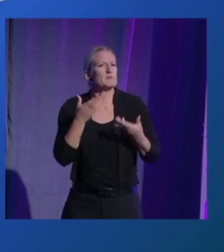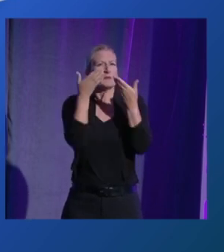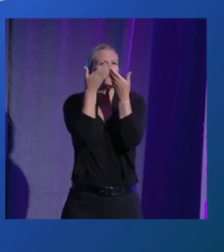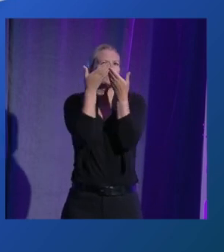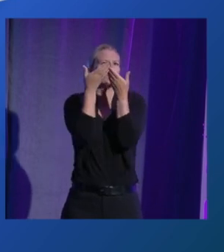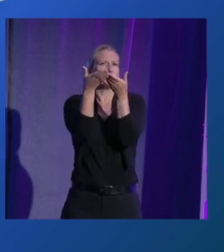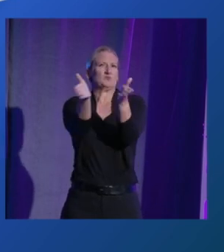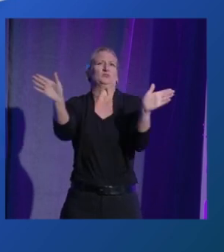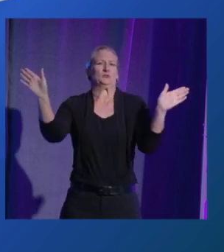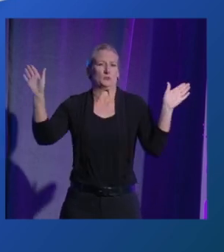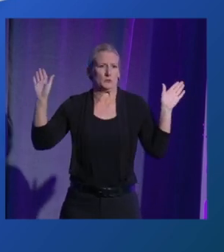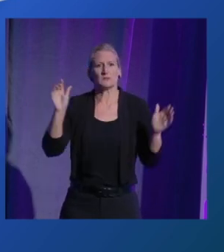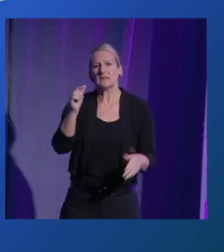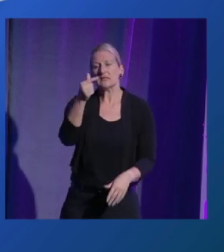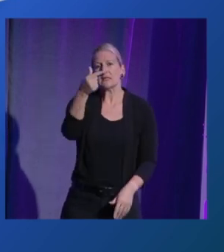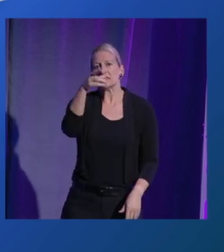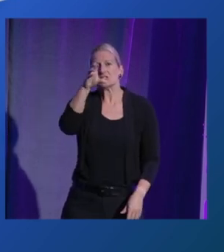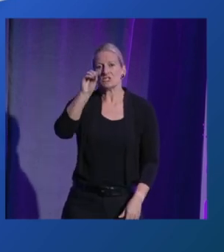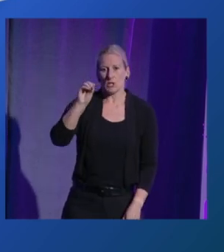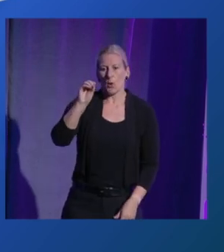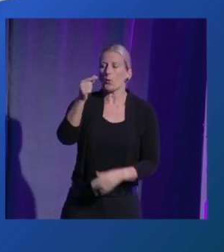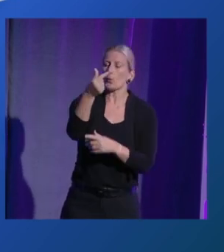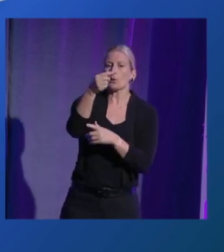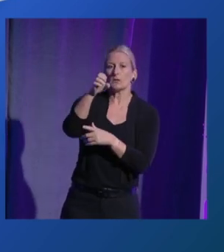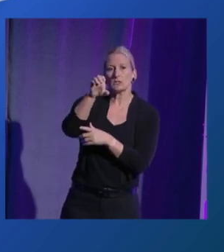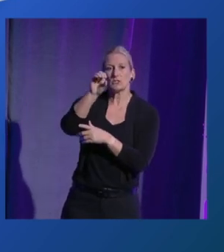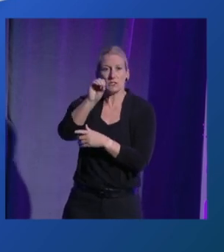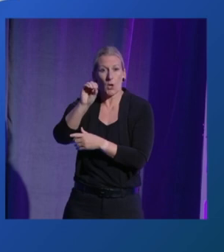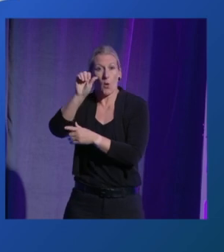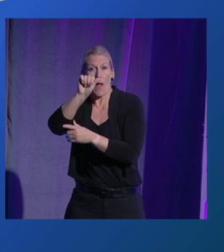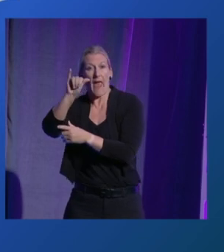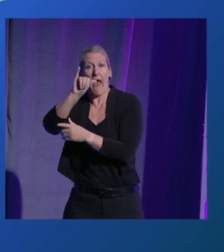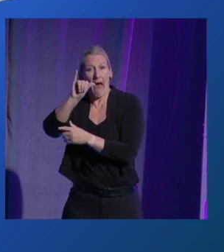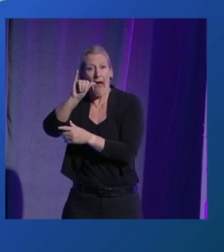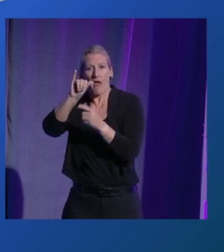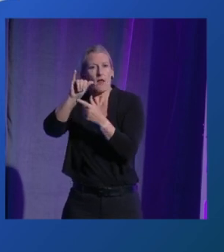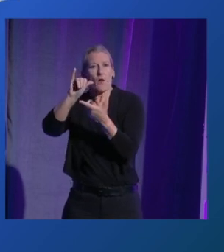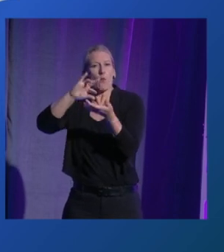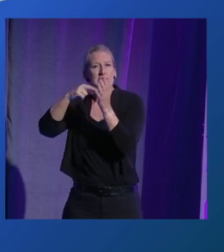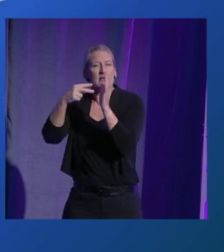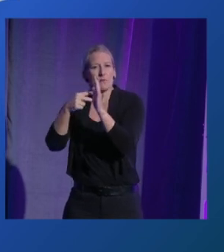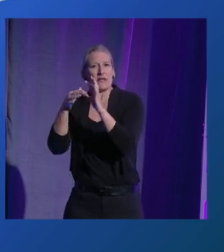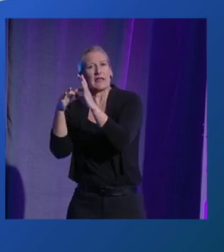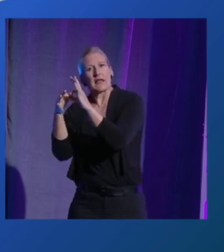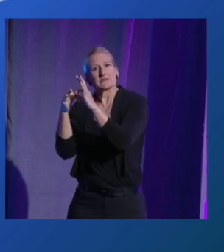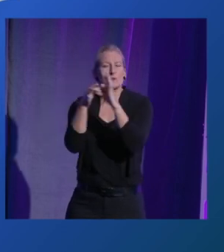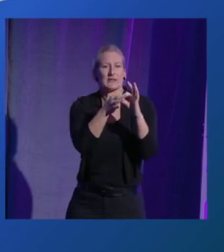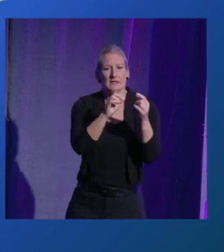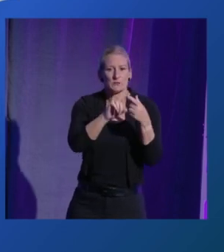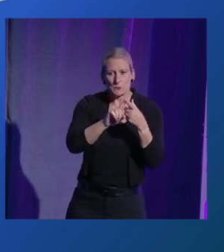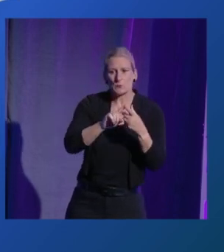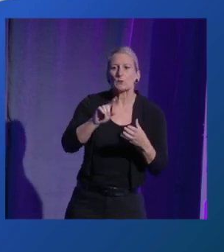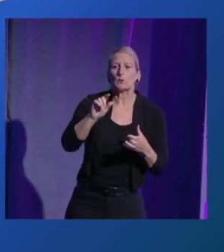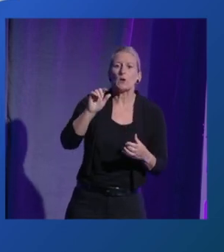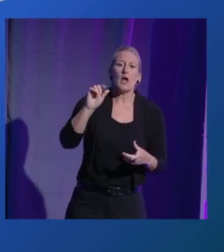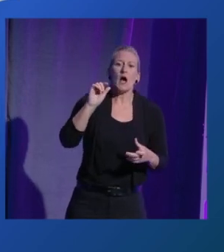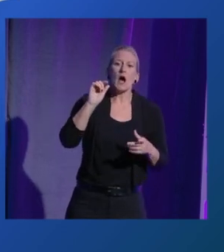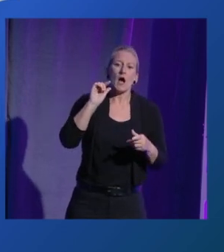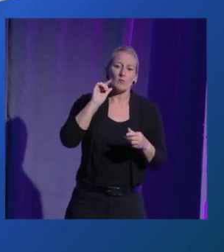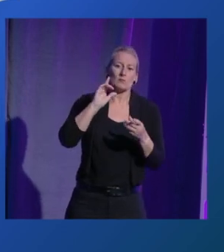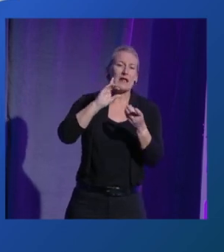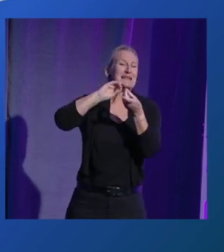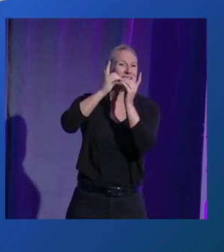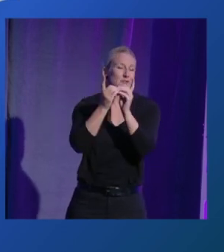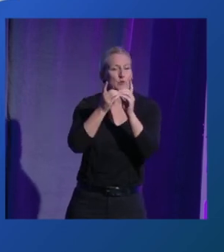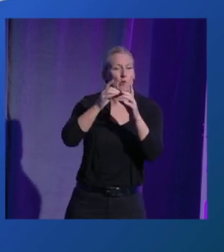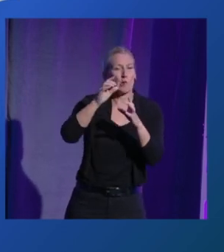sense what is goai as it relates to uh digital lag and food security and um and why is it